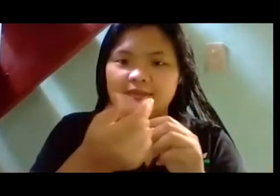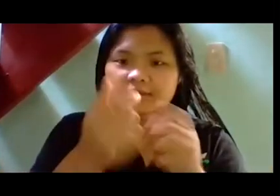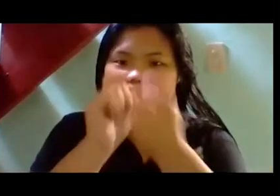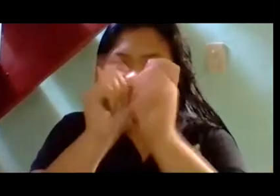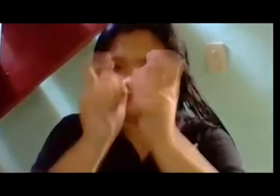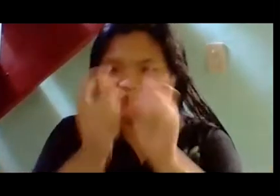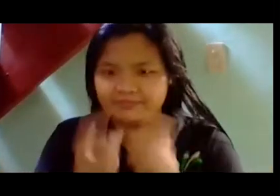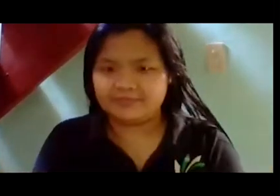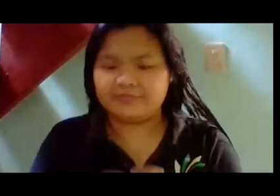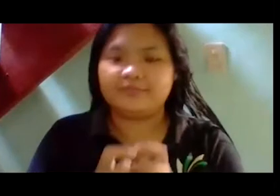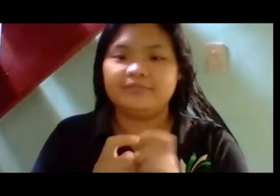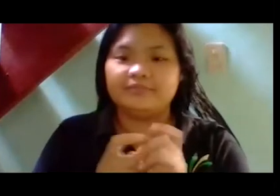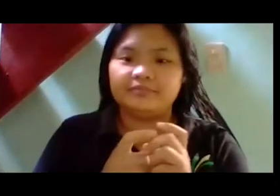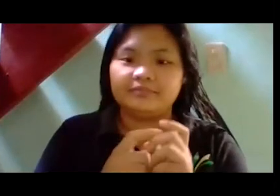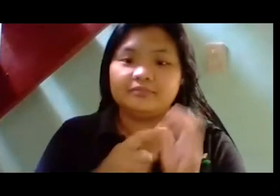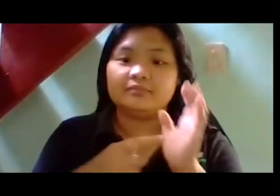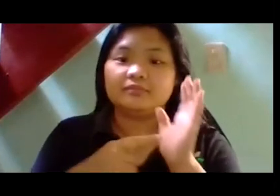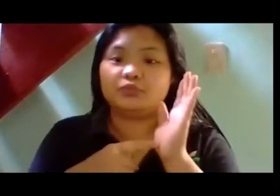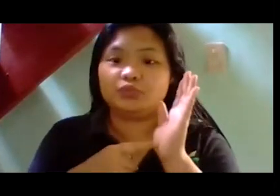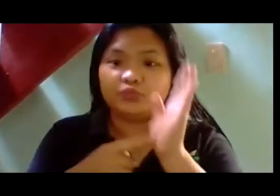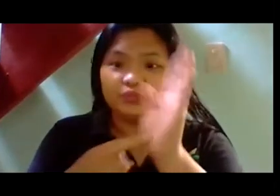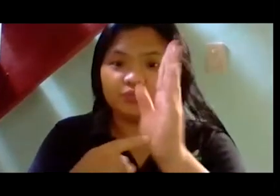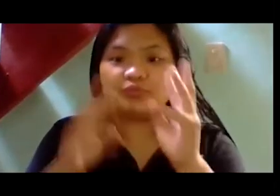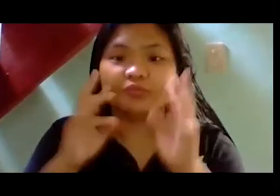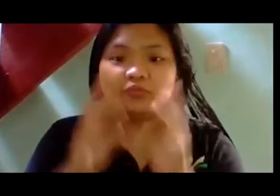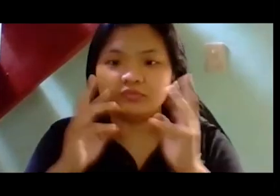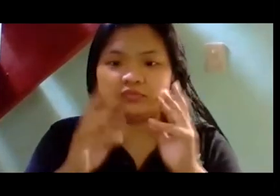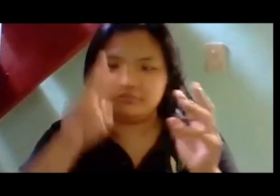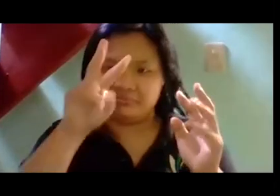yesterday actually, and we did a few revisions.